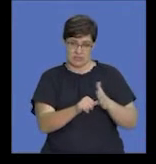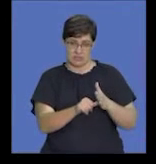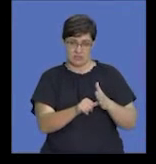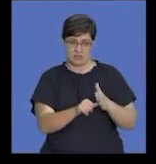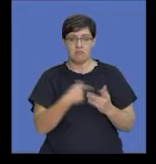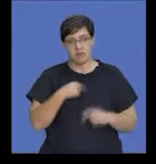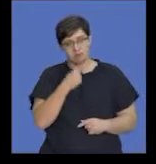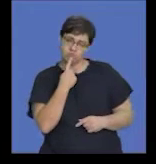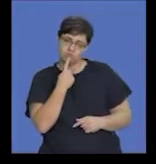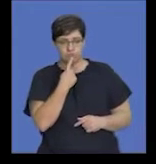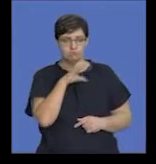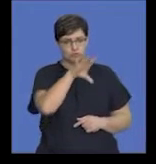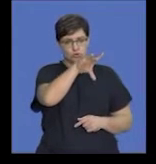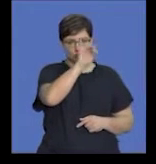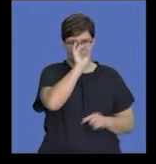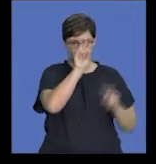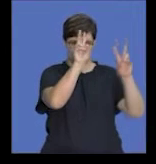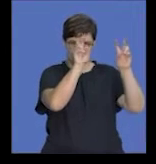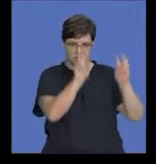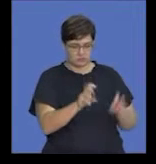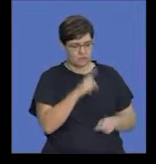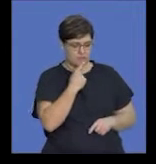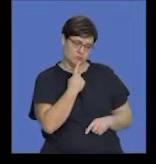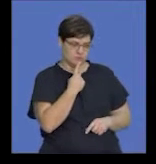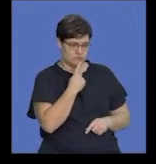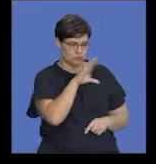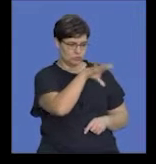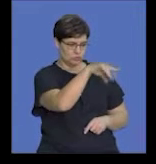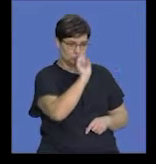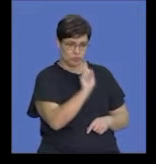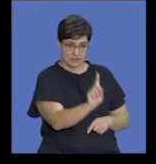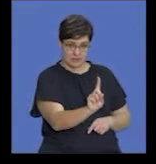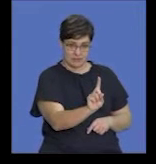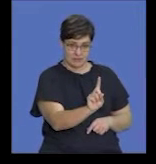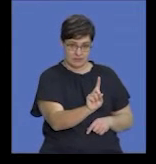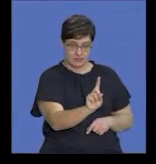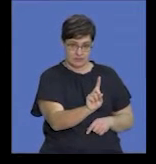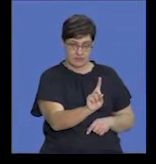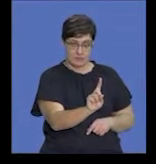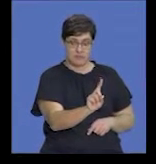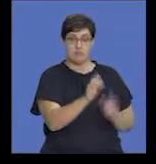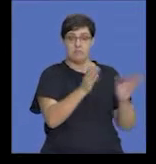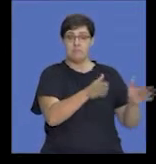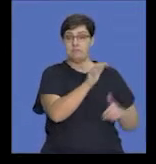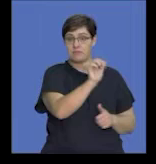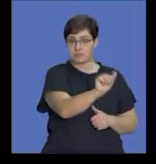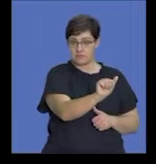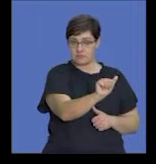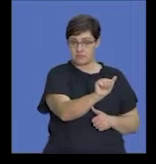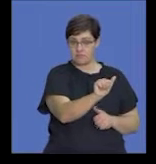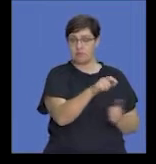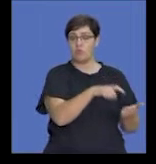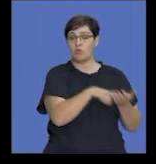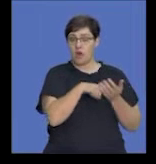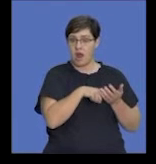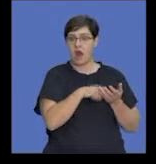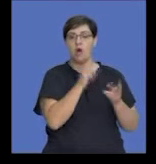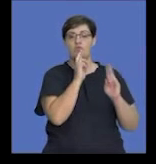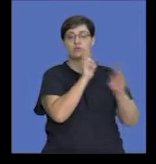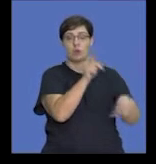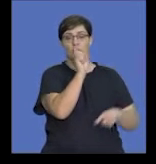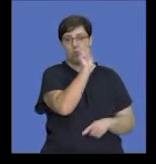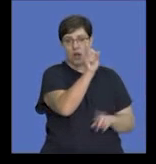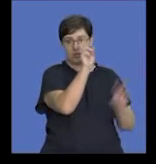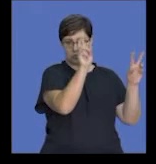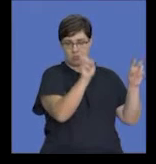very important. So obviously, from the choice of topics you are given, you will choose one. Remember, in section A, you are only required